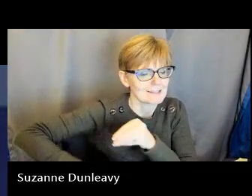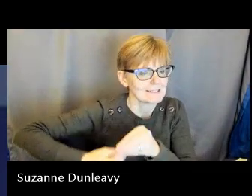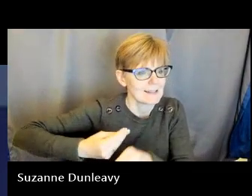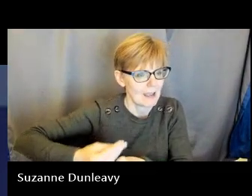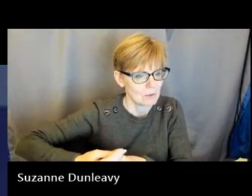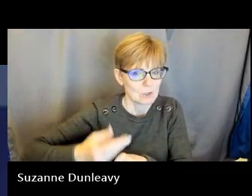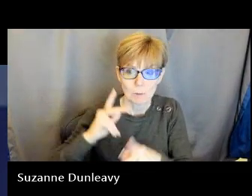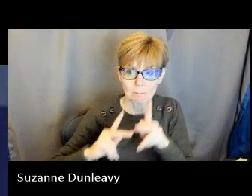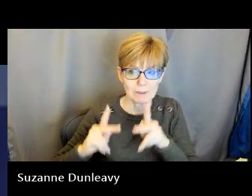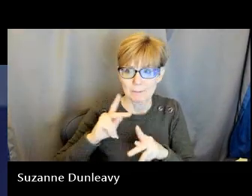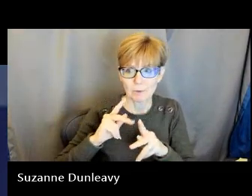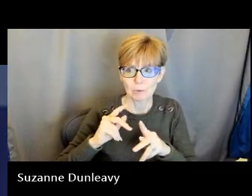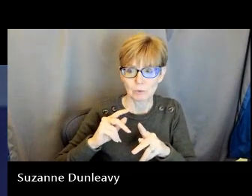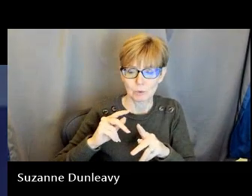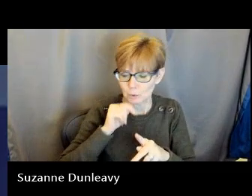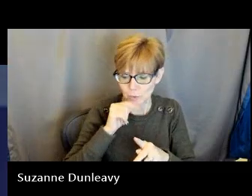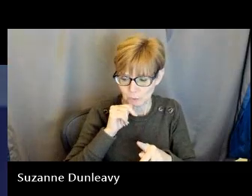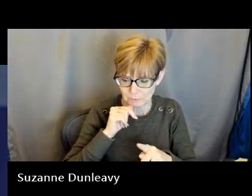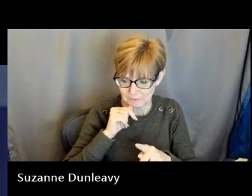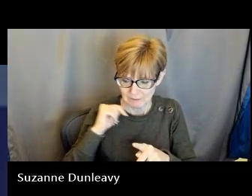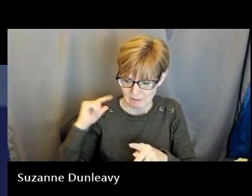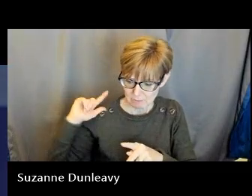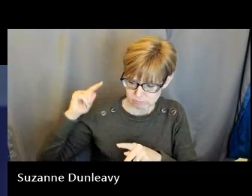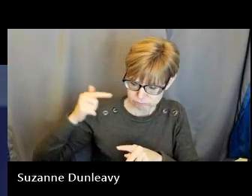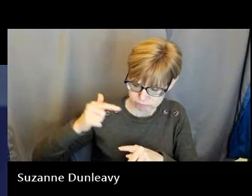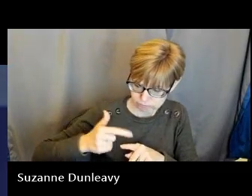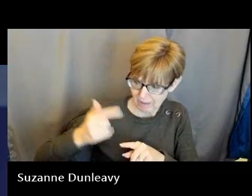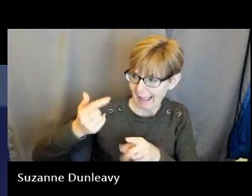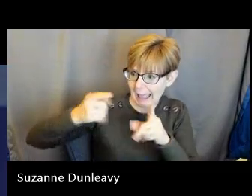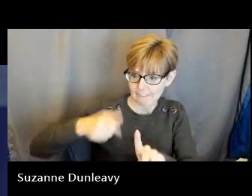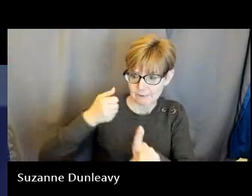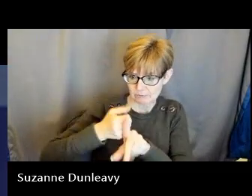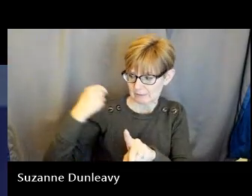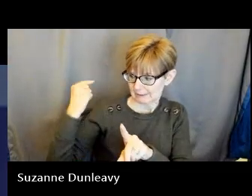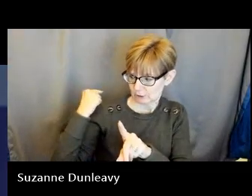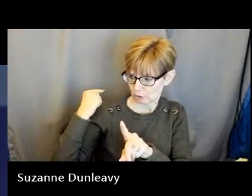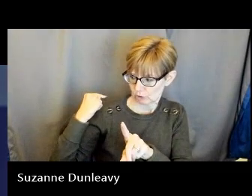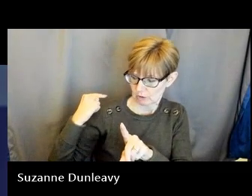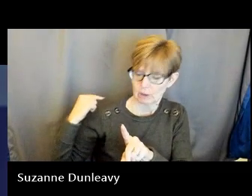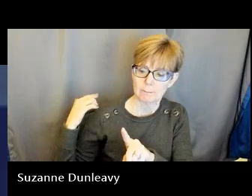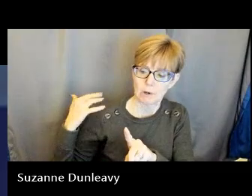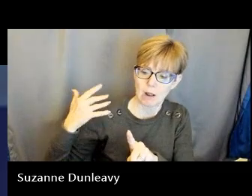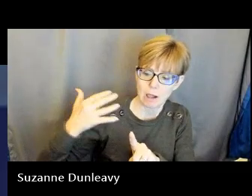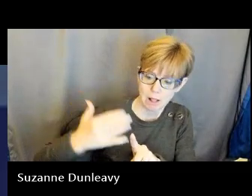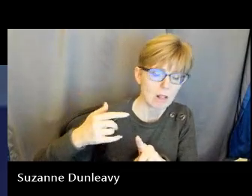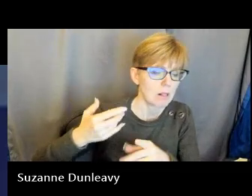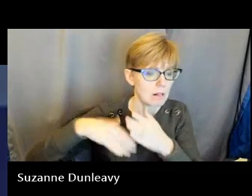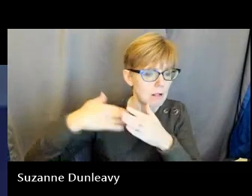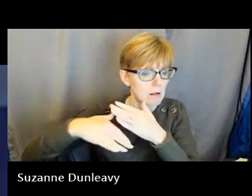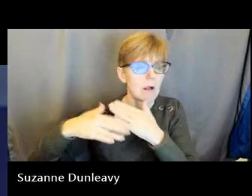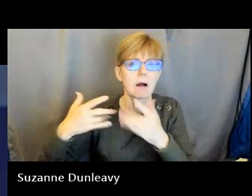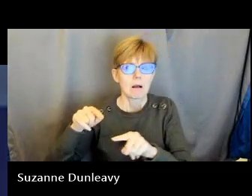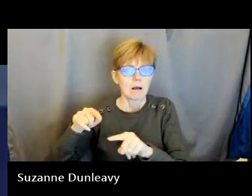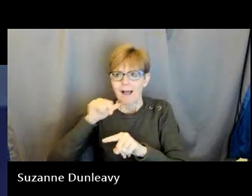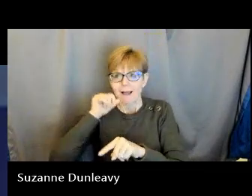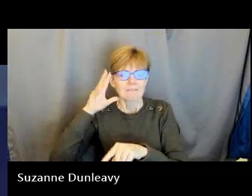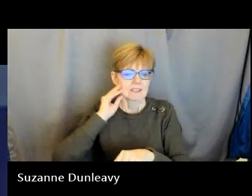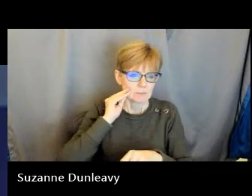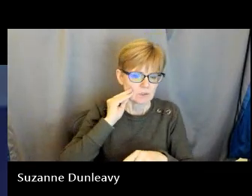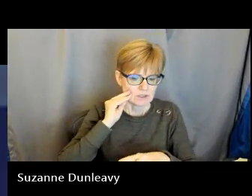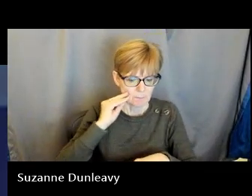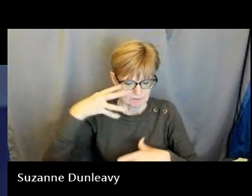events generations later. There's been extensive research done with the children of Holocaust survivors, and scientists have found